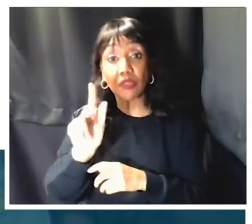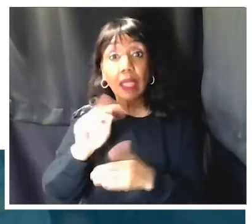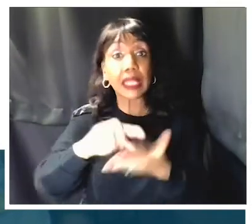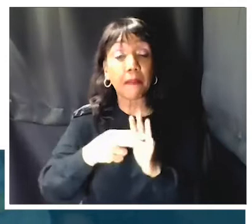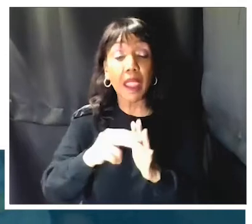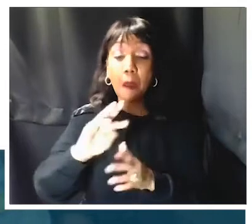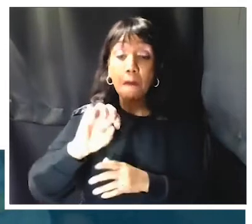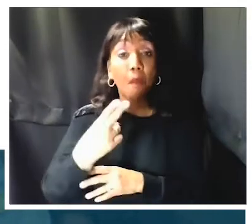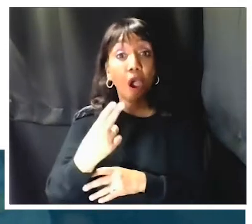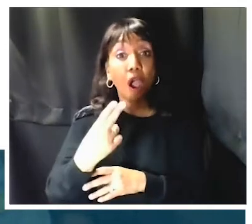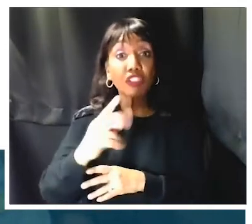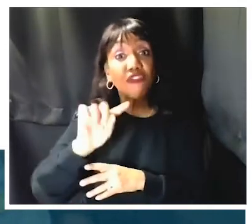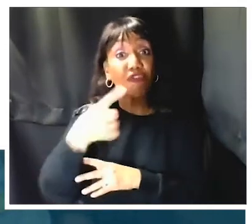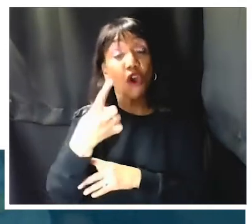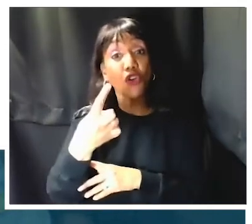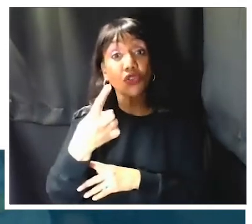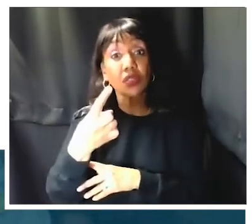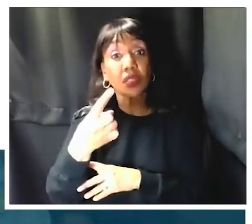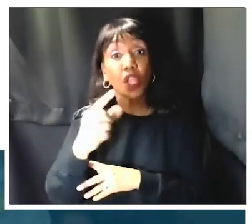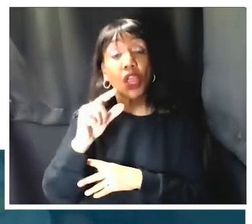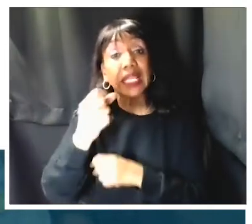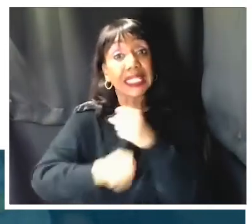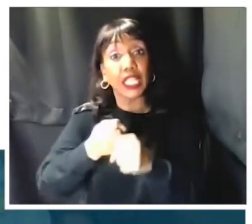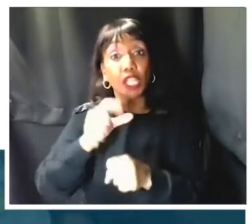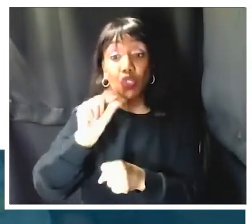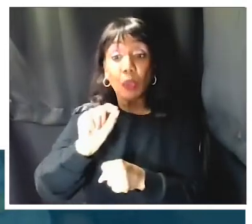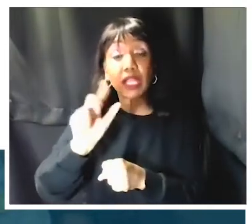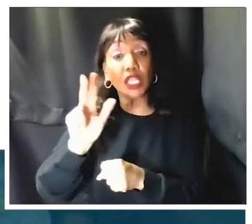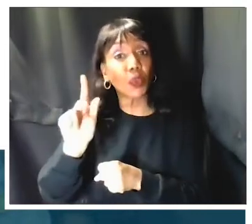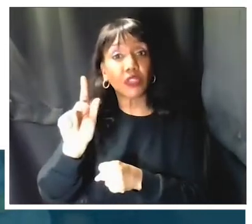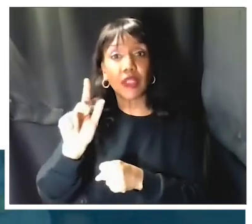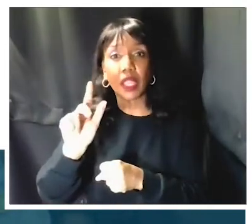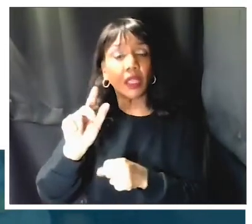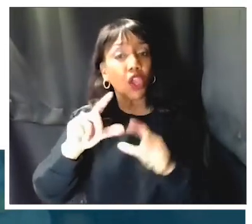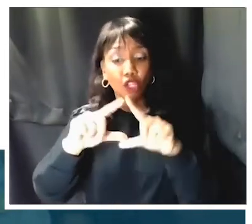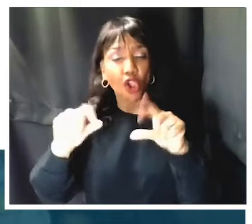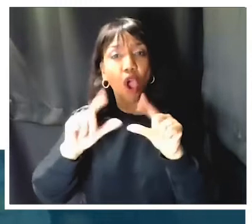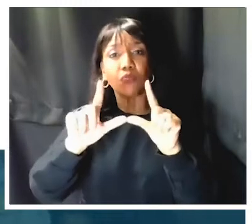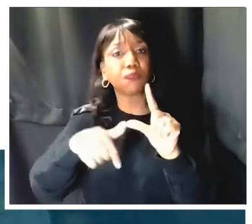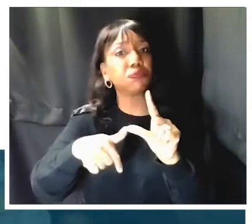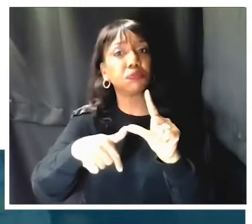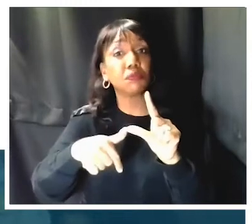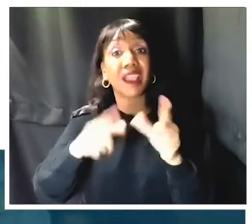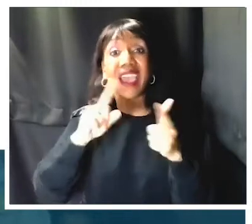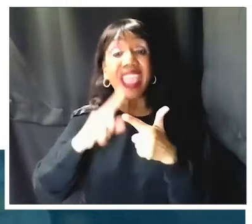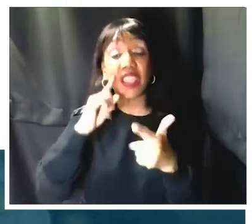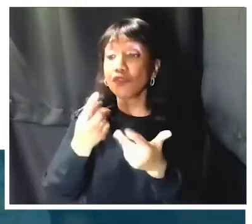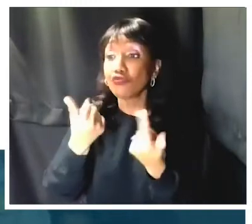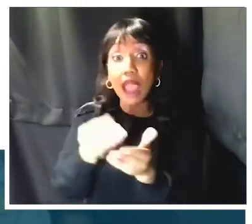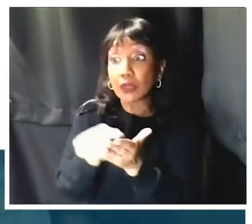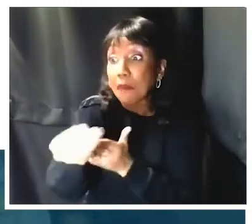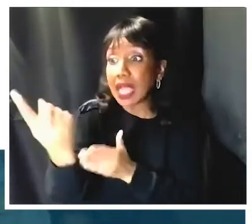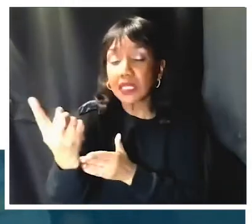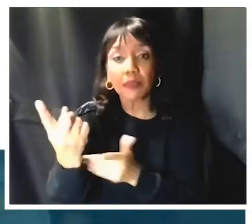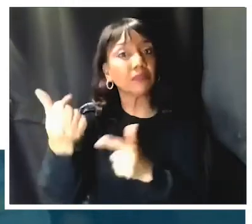March 1st, 2023, your card will no longer be valid and transactions that you make will be